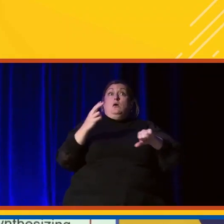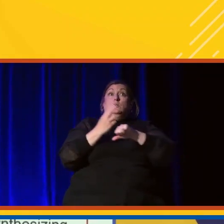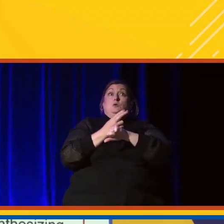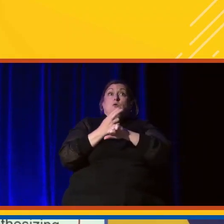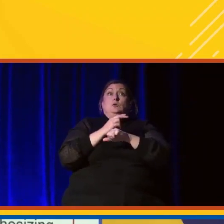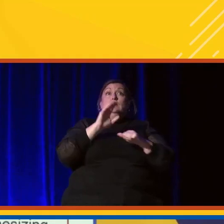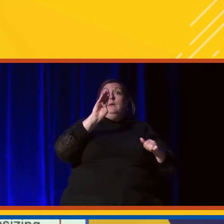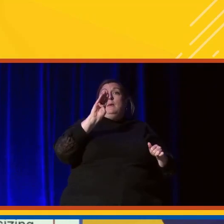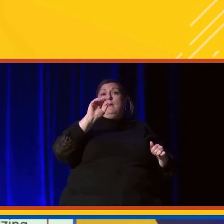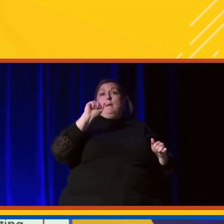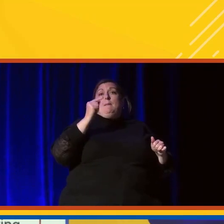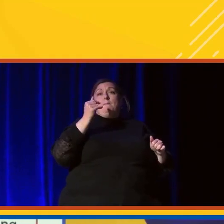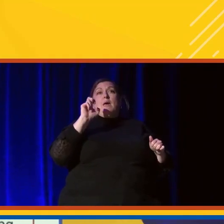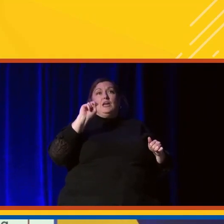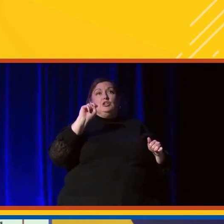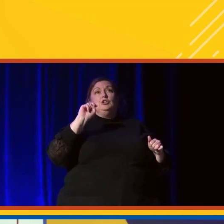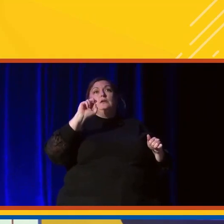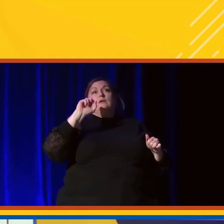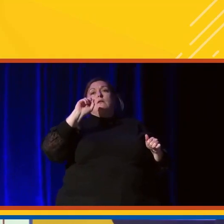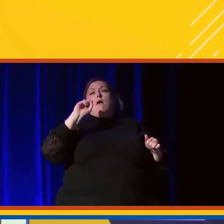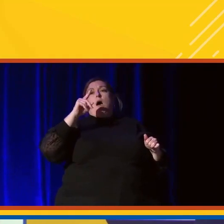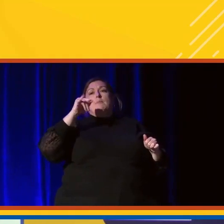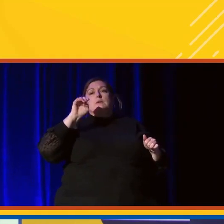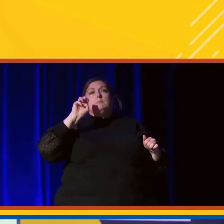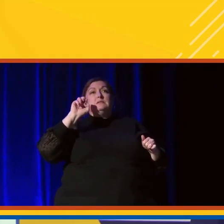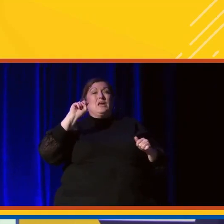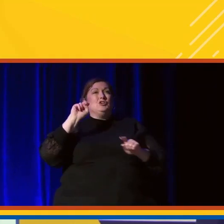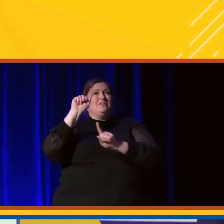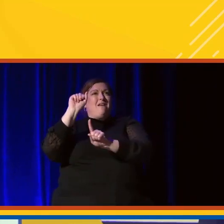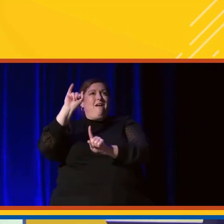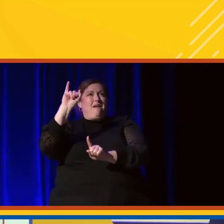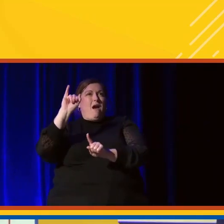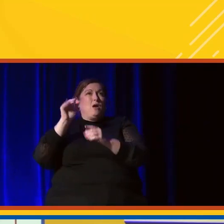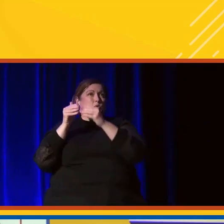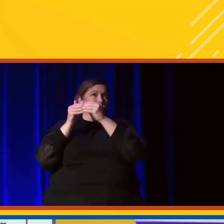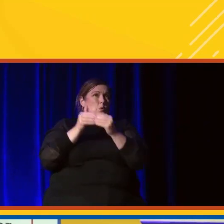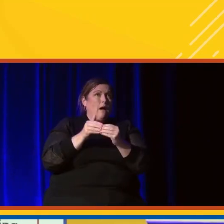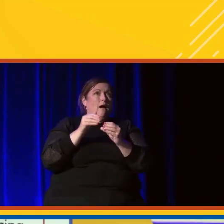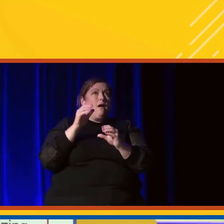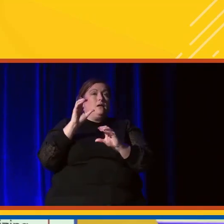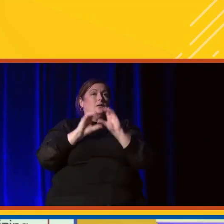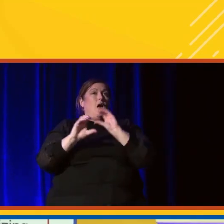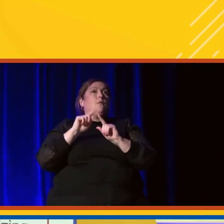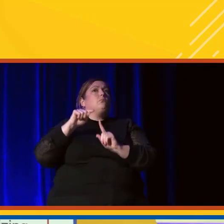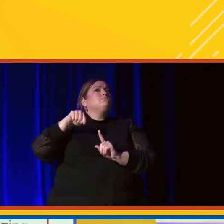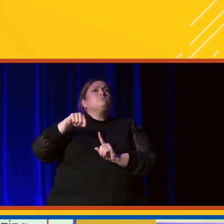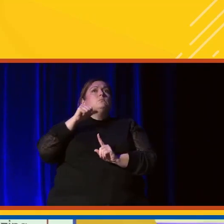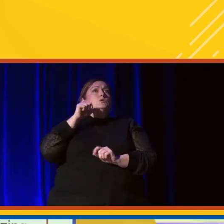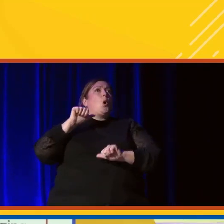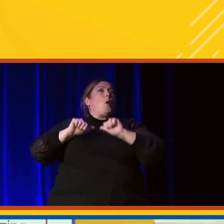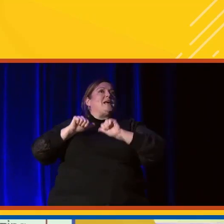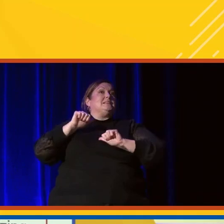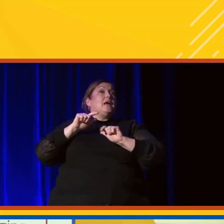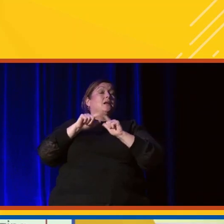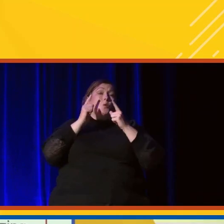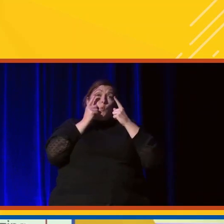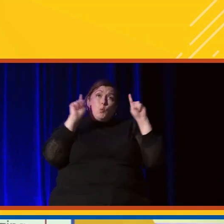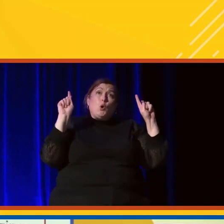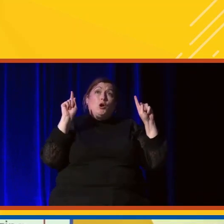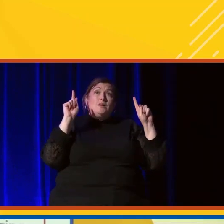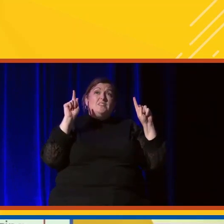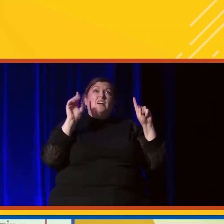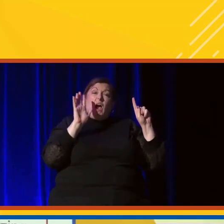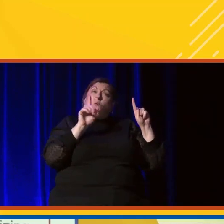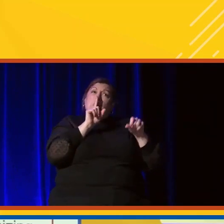Bayesian optimization or AI to guide design campaigns to date, do not be hesitant. It will work. I will basically promise